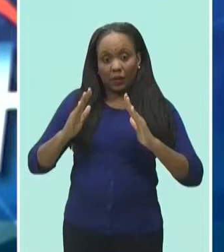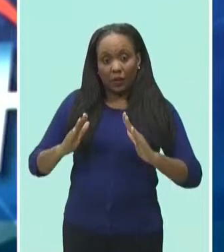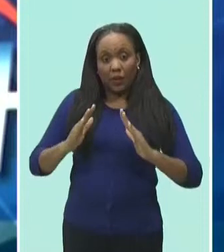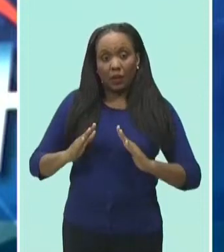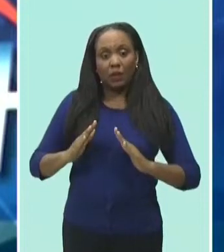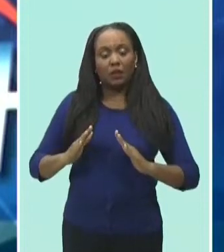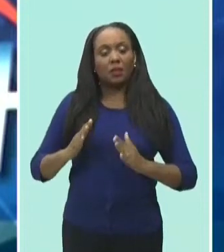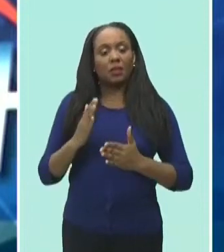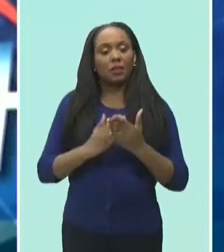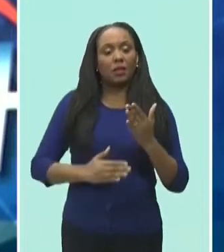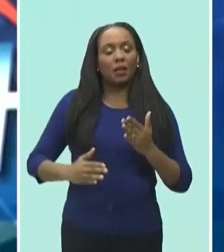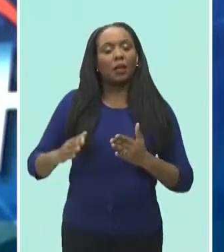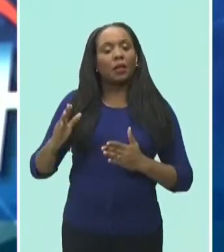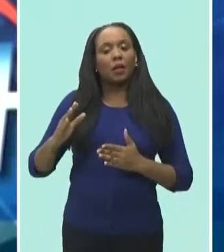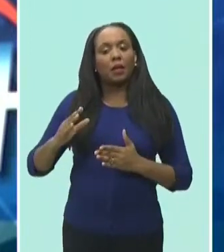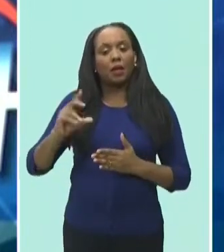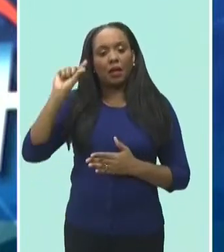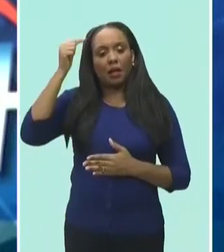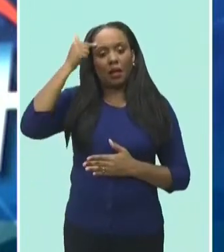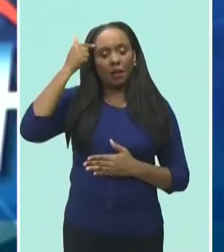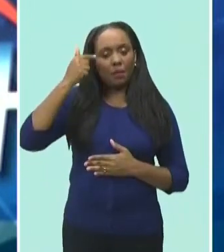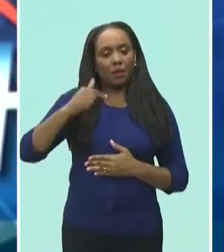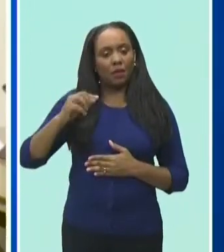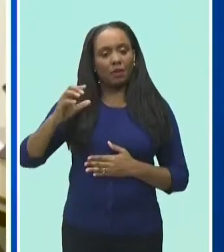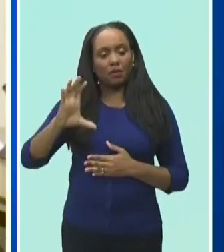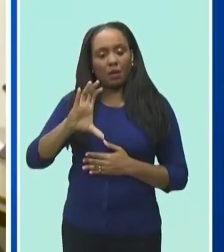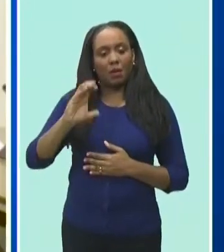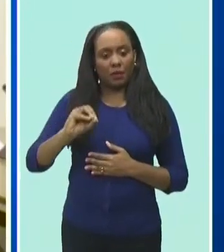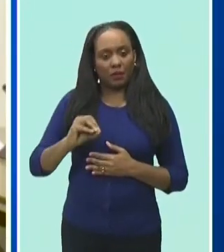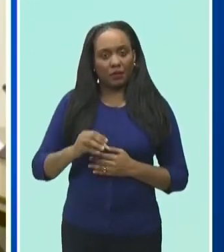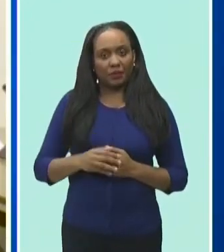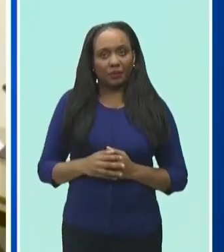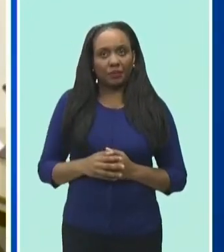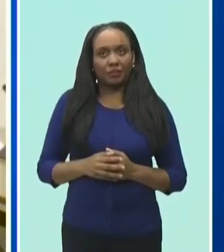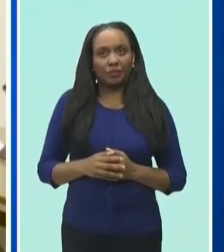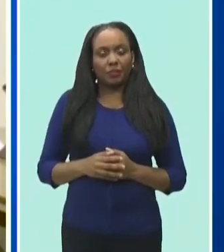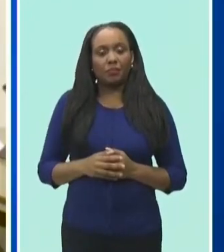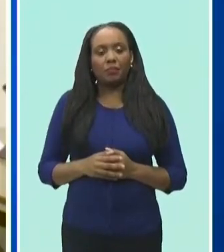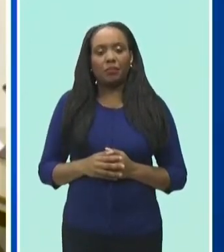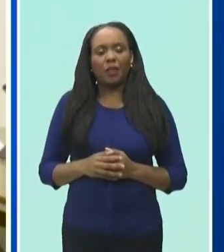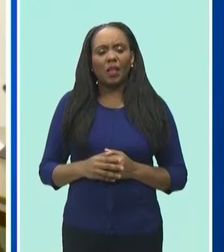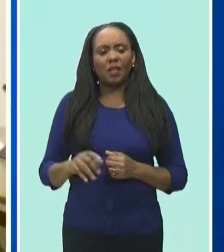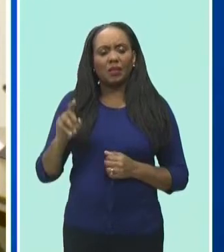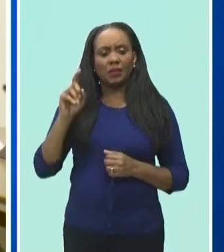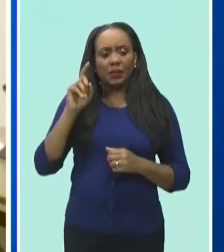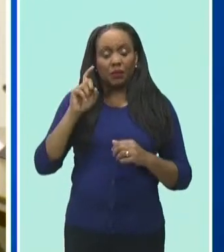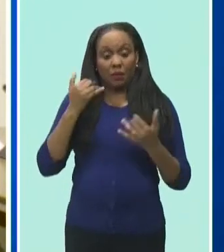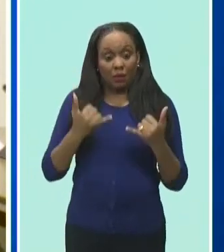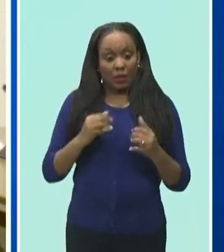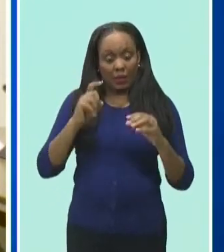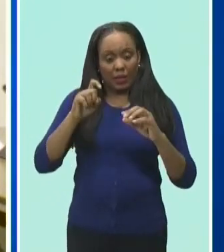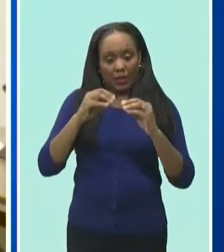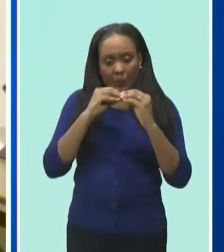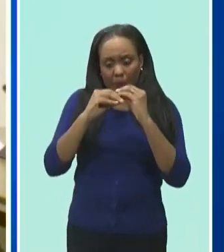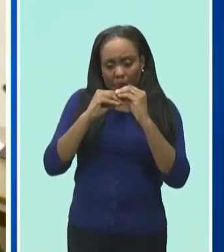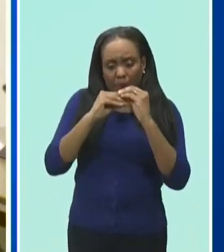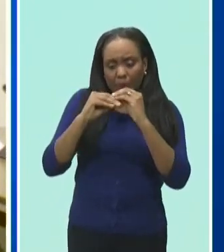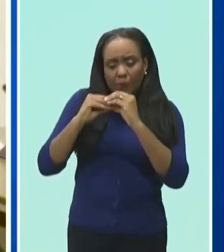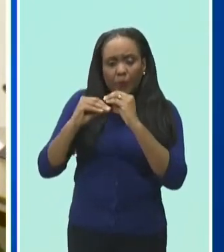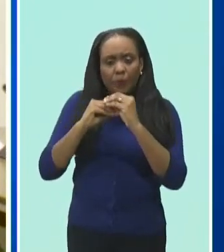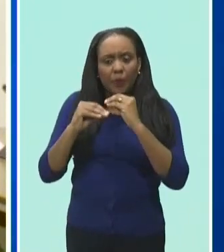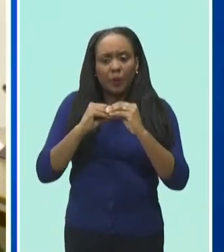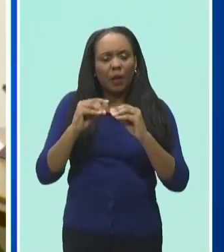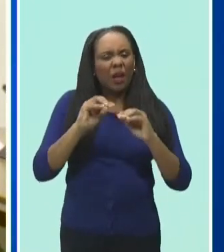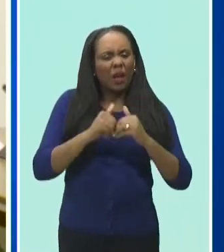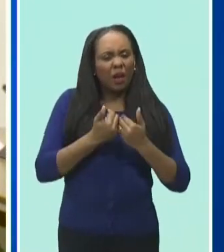statutory corporations. Pretty much refinement in terms of the way that things are delivered at some of the